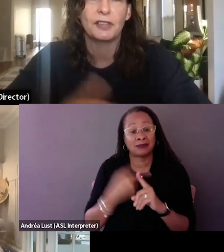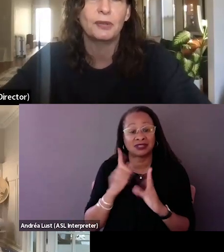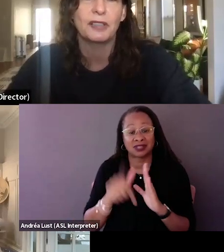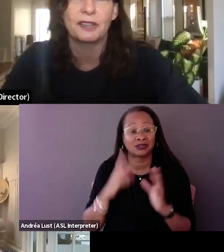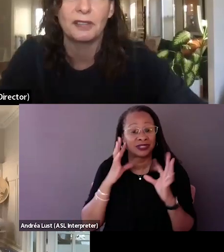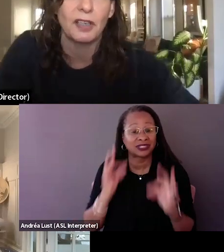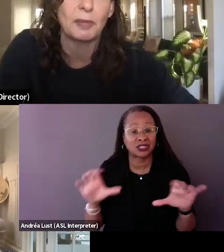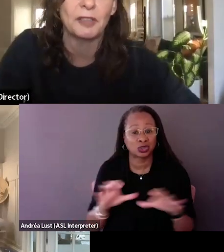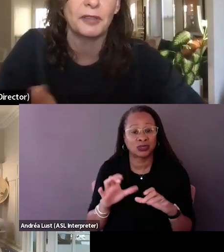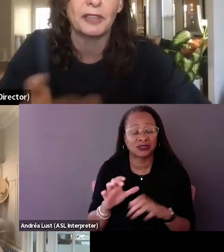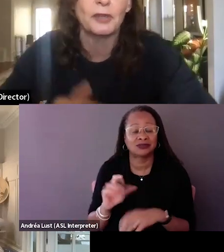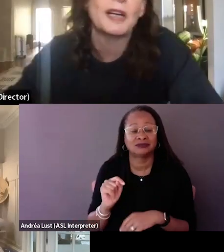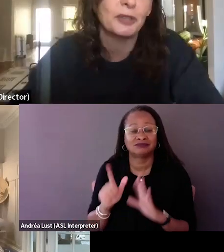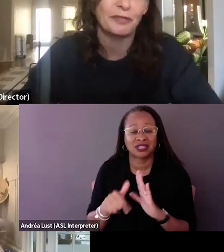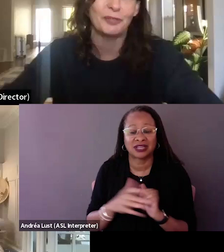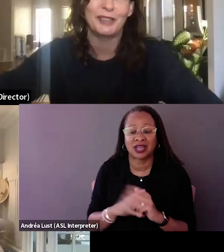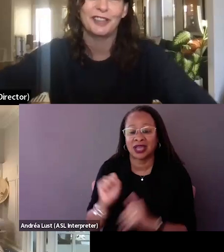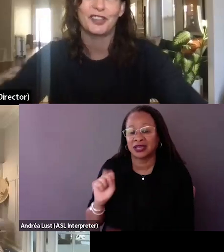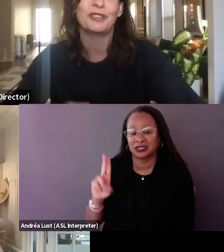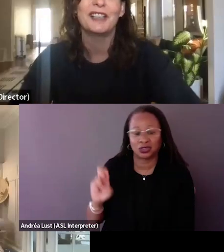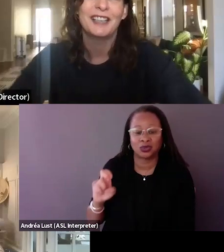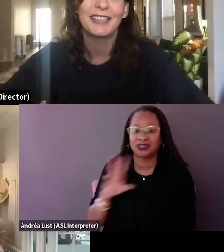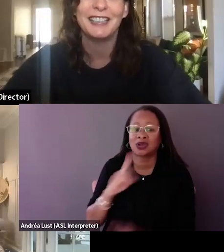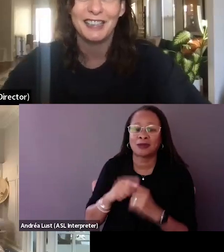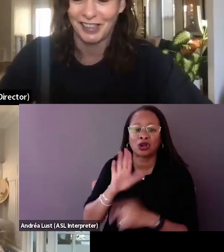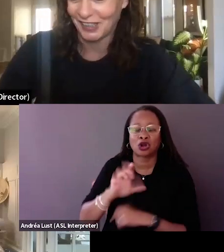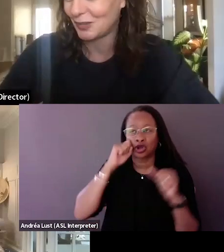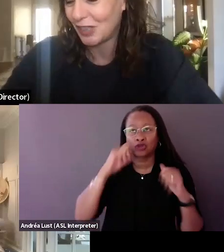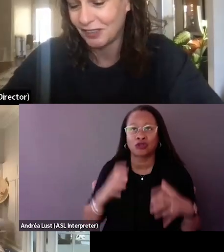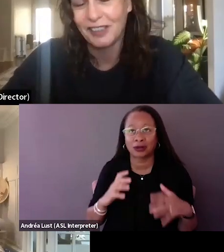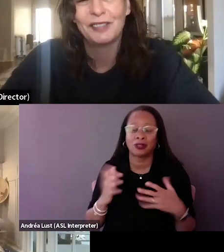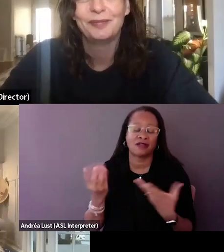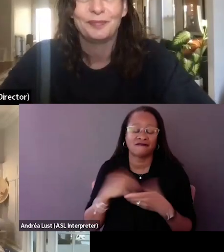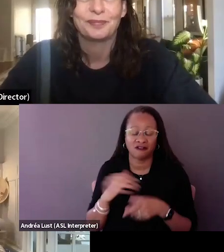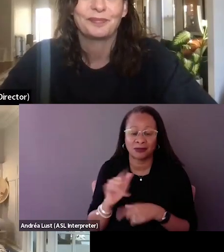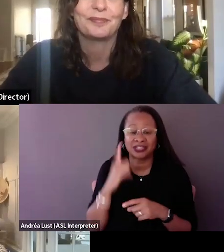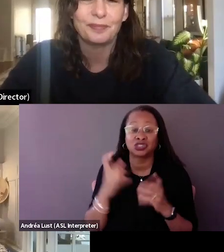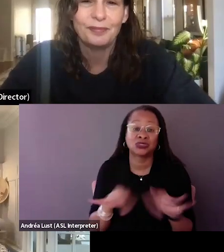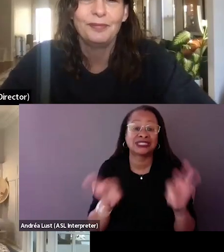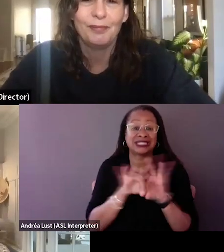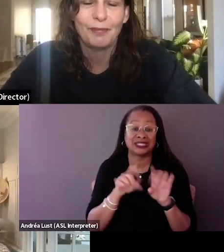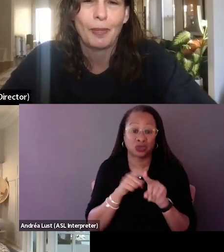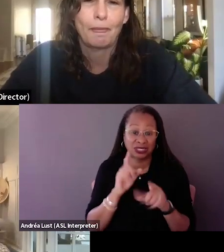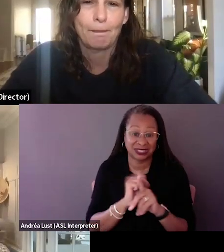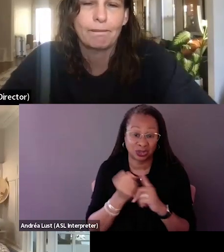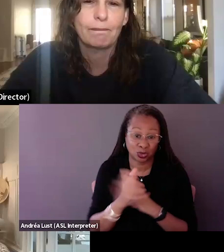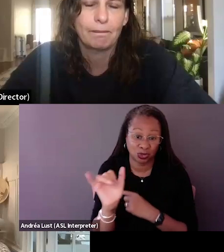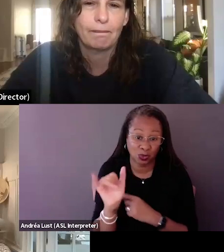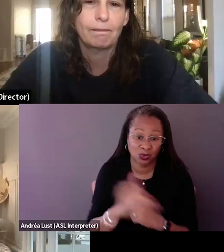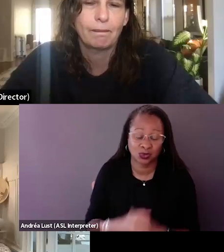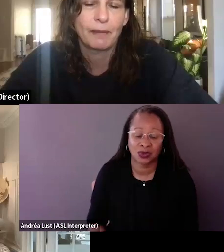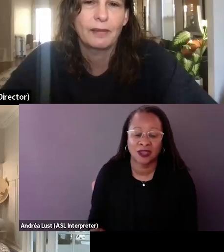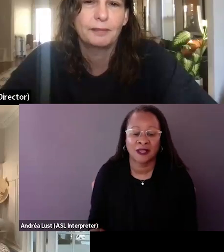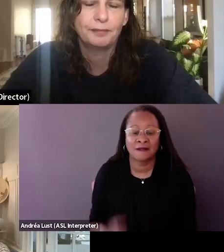And then Sue can talk about her incredible involvement, because she was key to this as well. Well, for me,